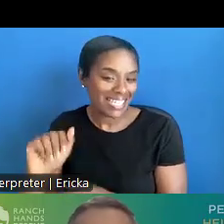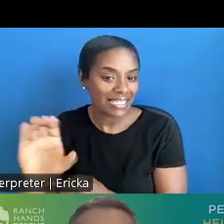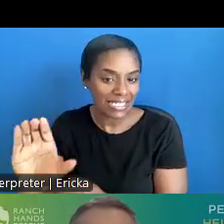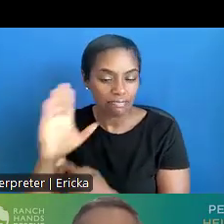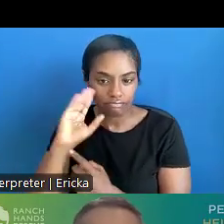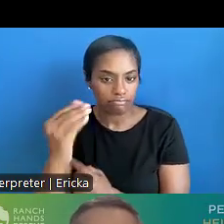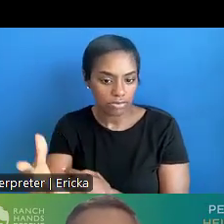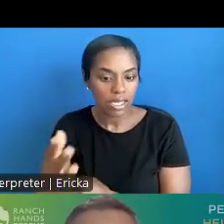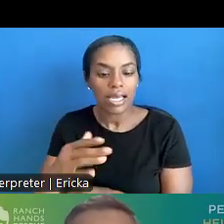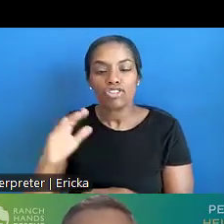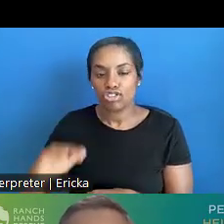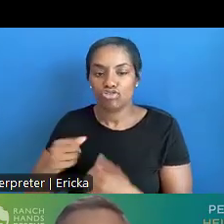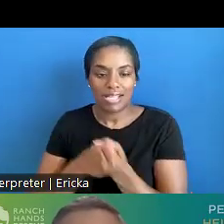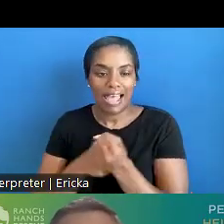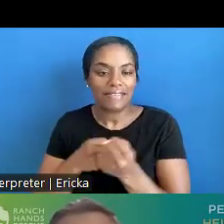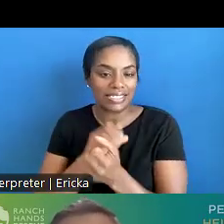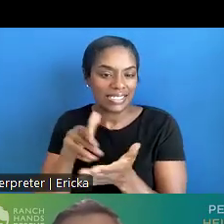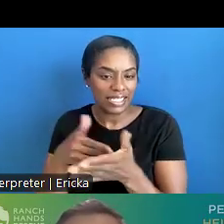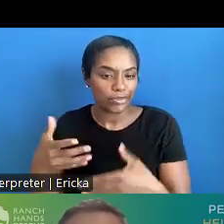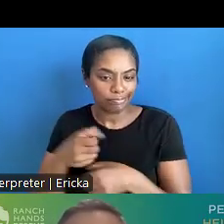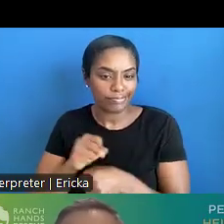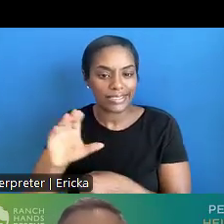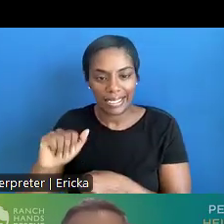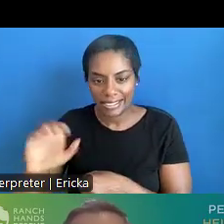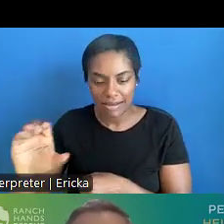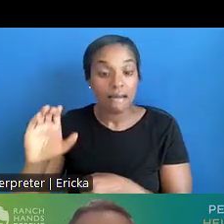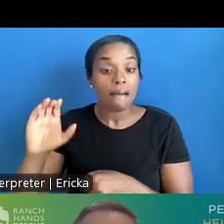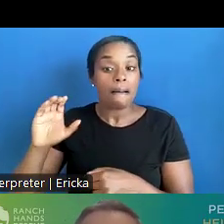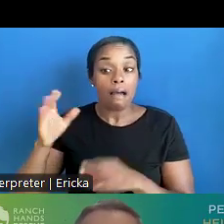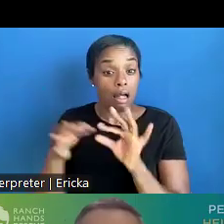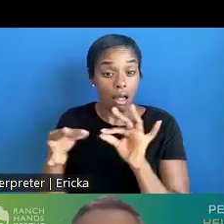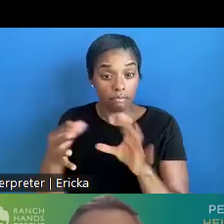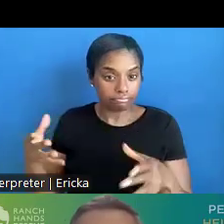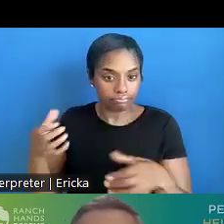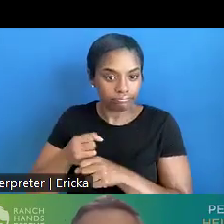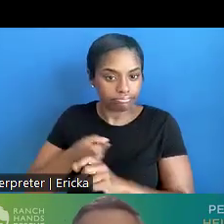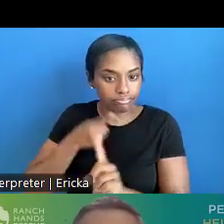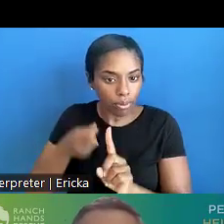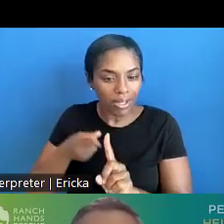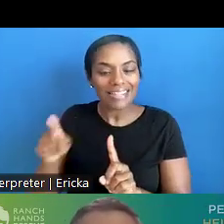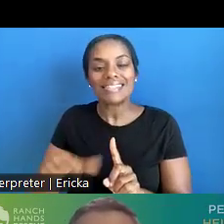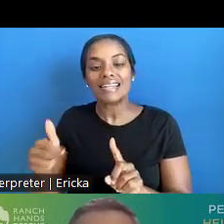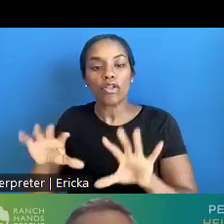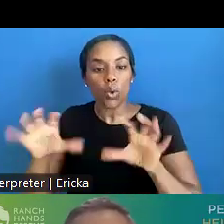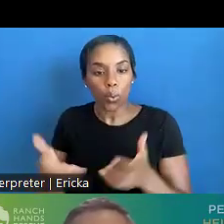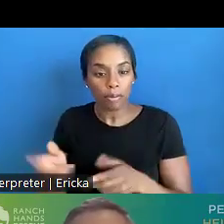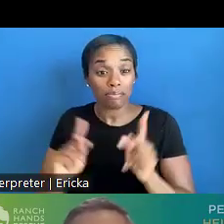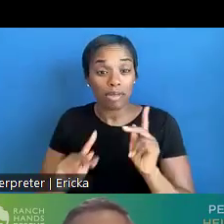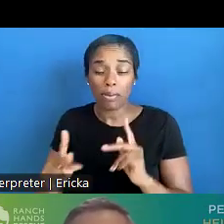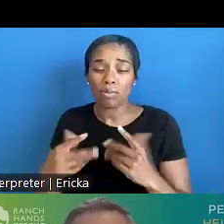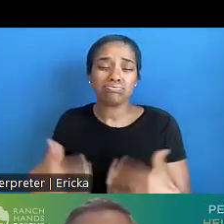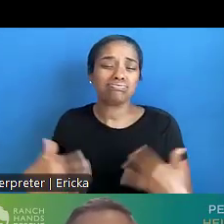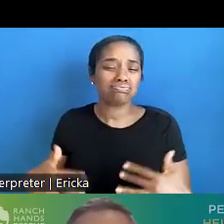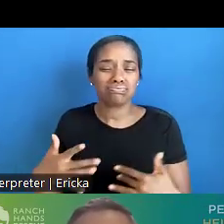but it's Children's Advocacy Center. So I say all that to say that's another population that is vastly underreported and